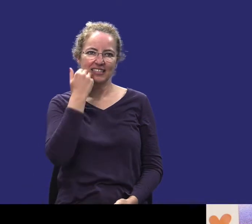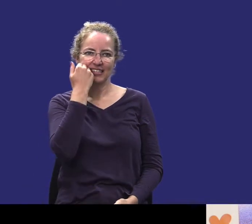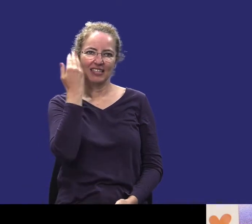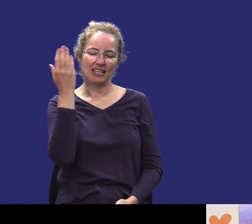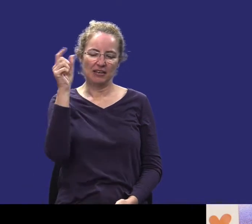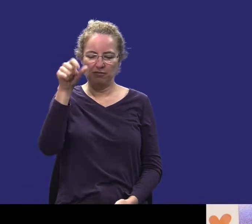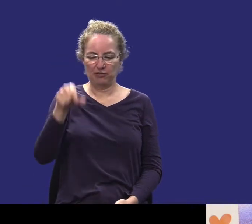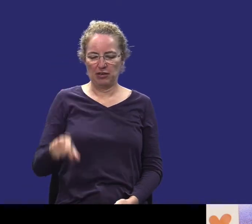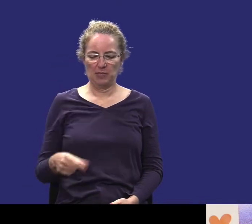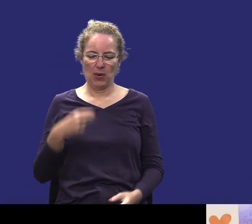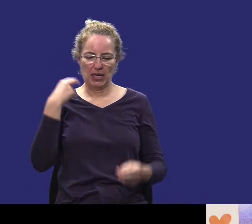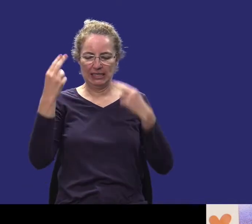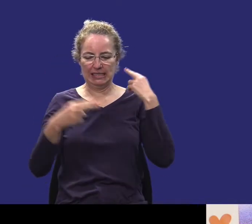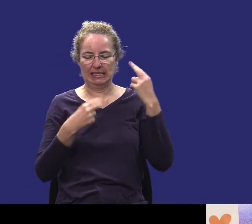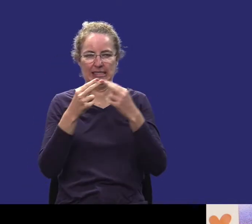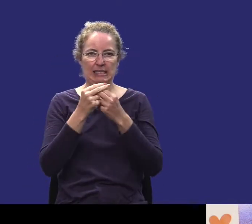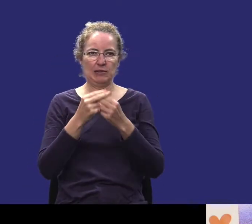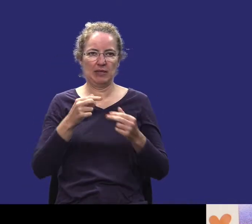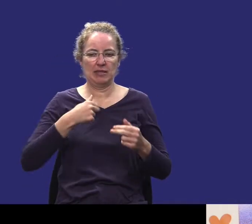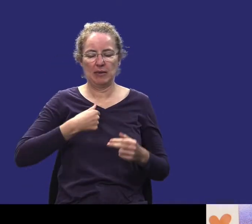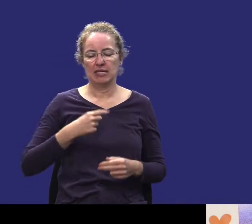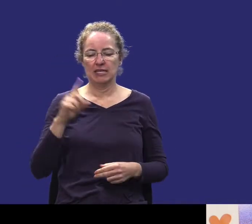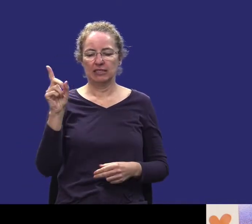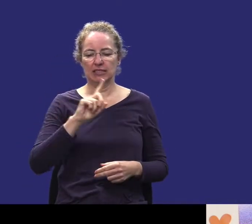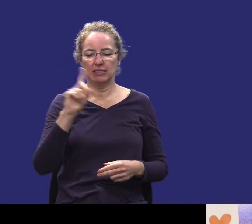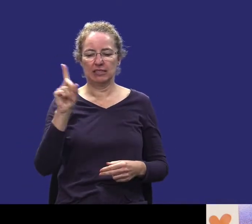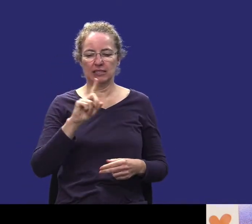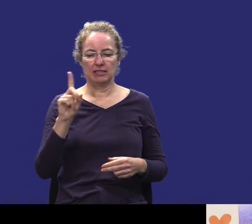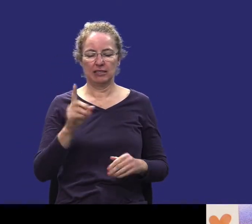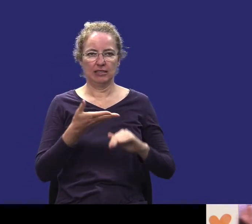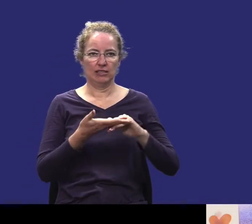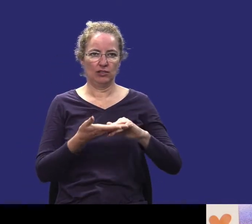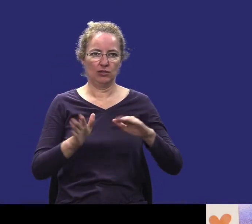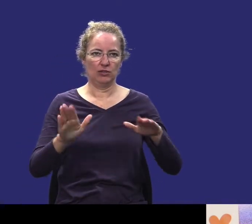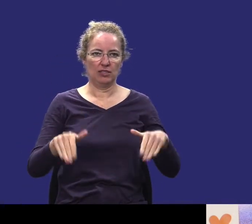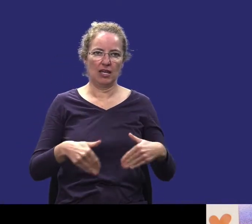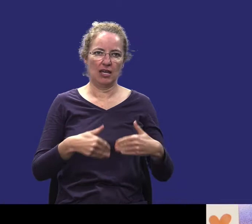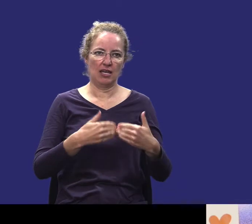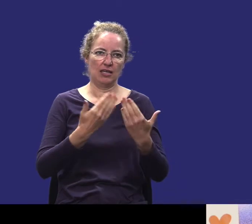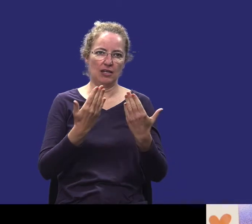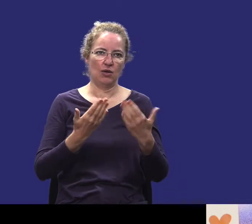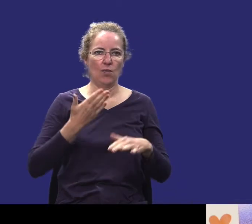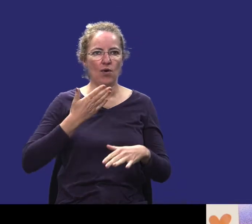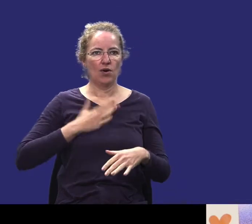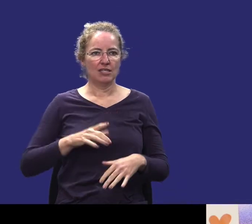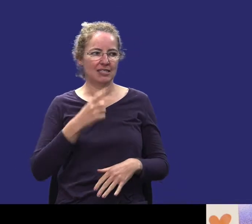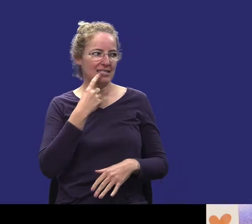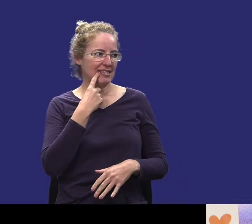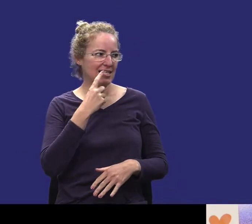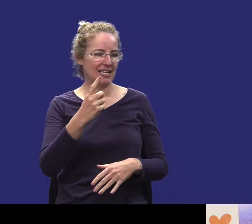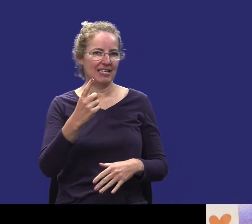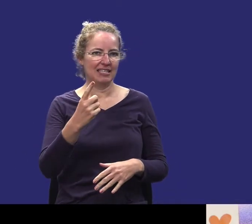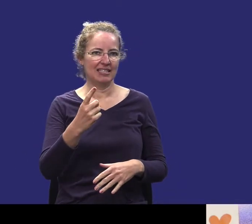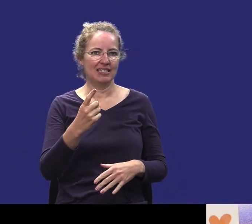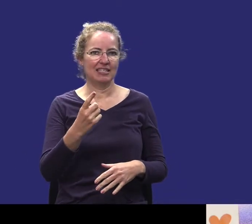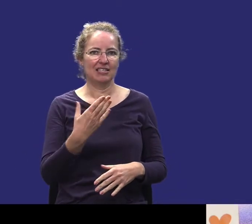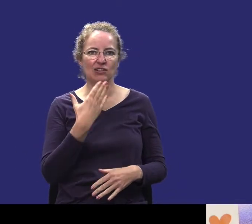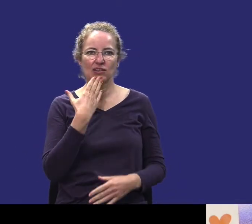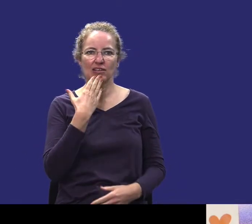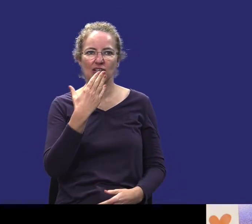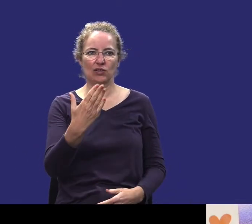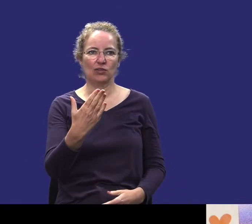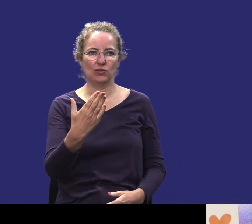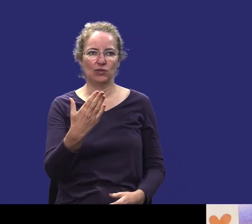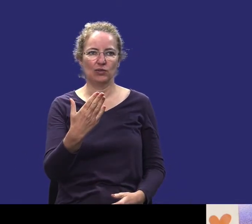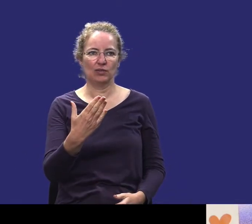Everybody sing with me. Today is a brand new day, and I wanna say thank